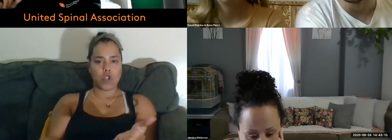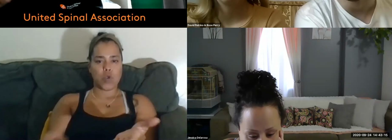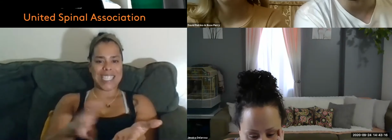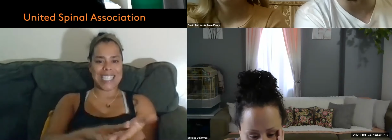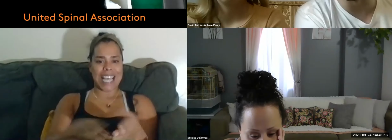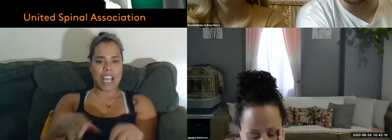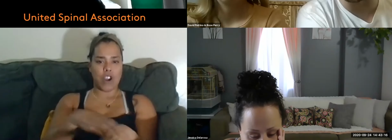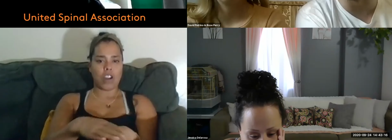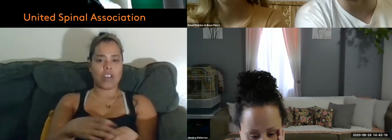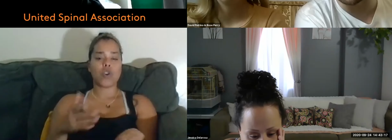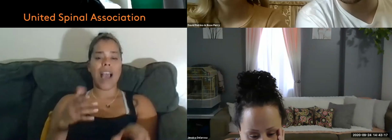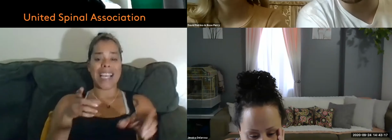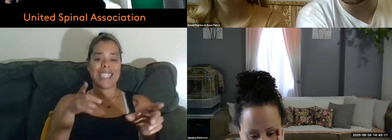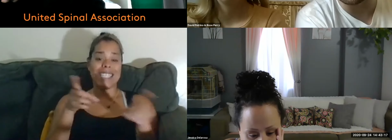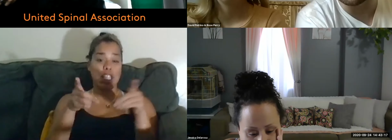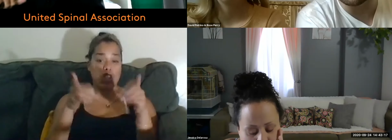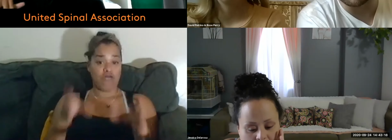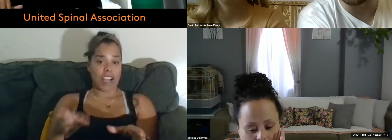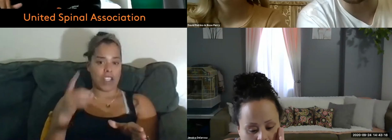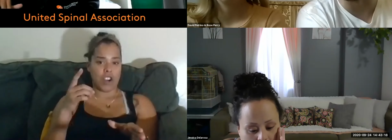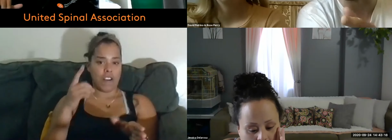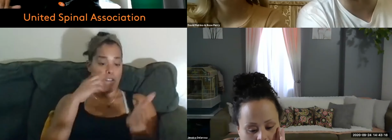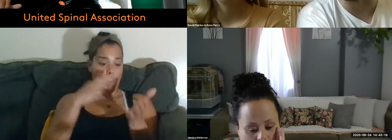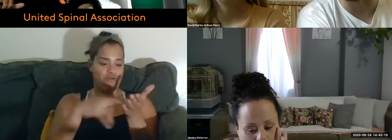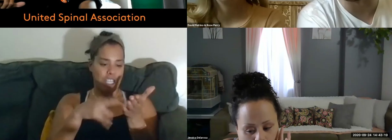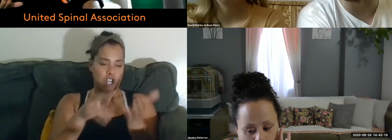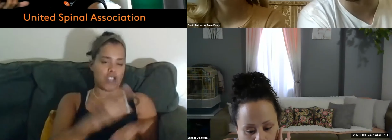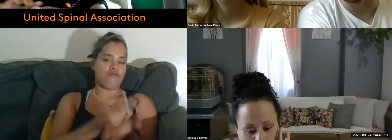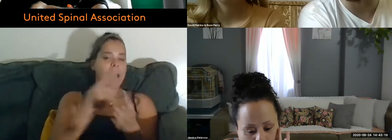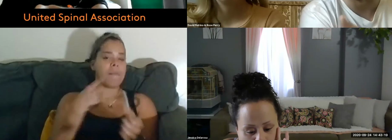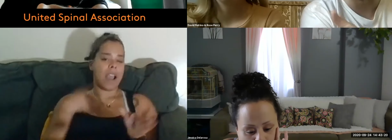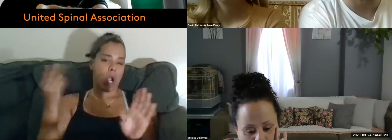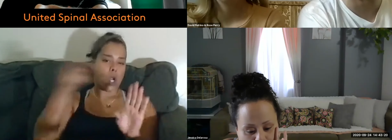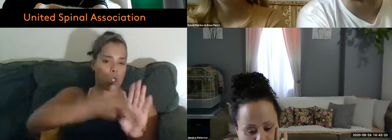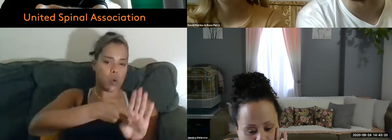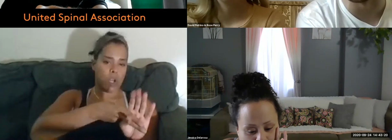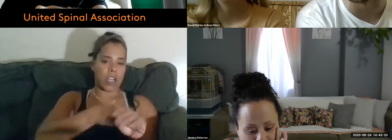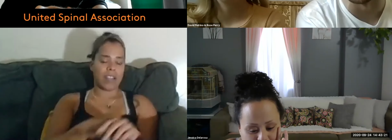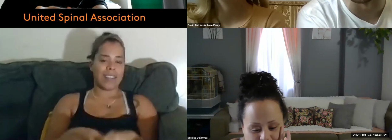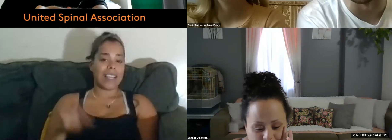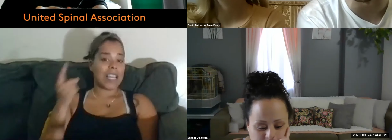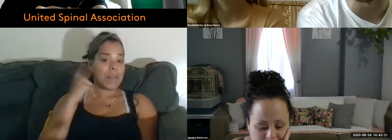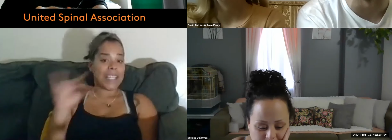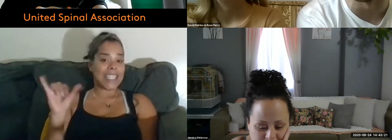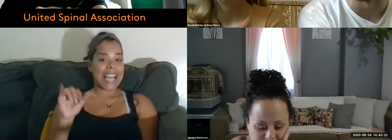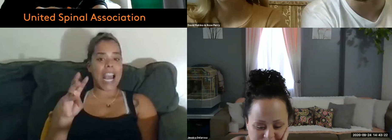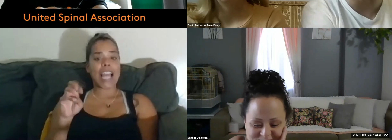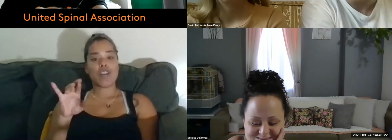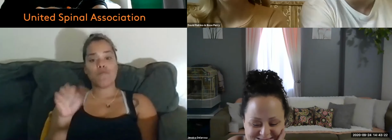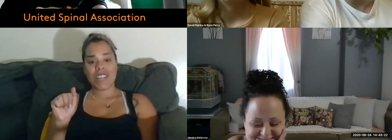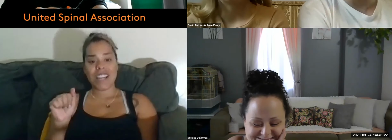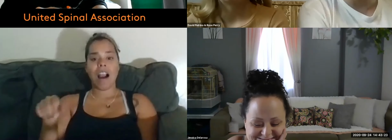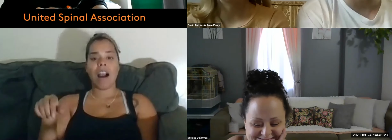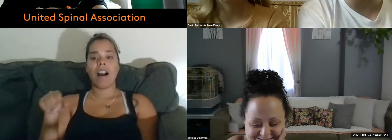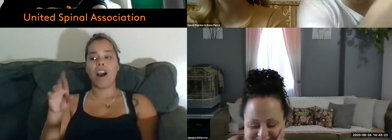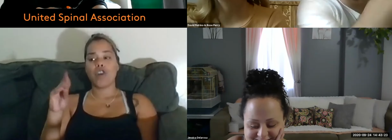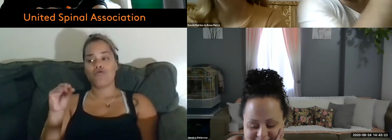on. Okay. But I will look out to see, and it sounds like Maria and Rose and I are going to be talking a lot from the chat.